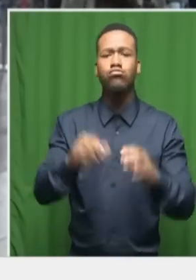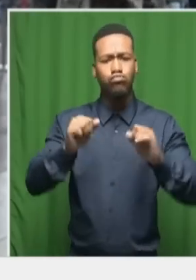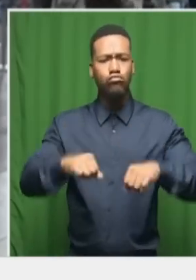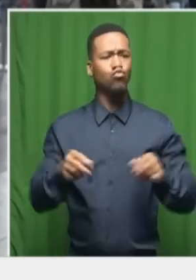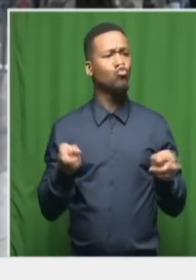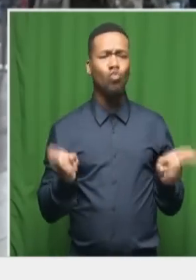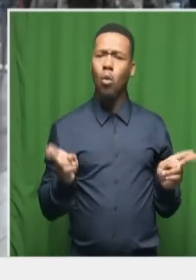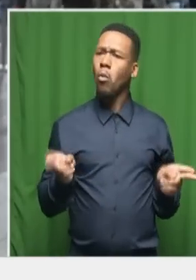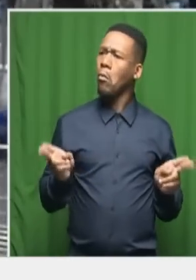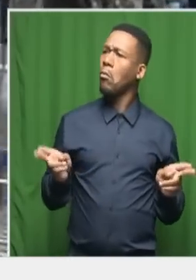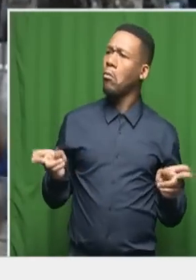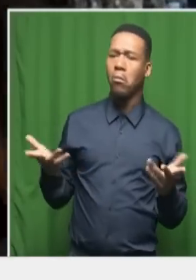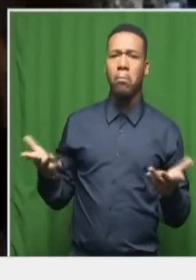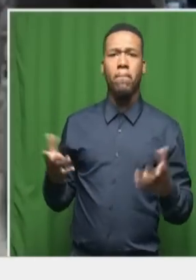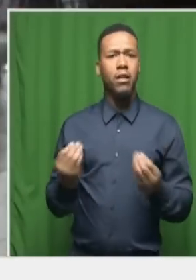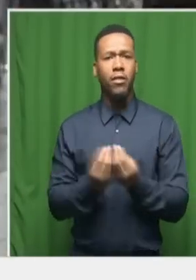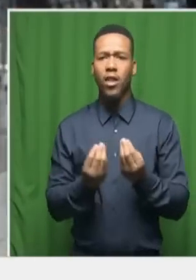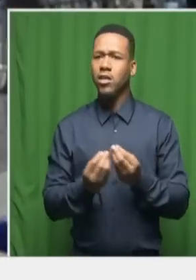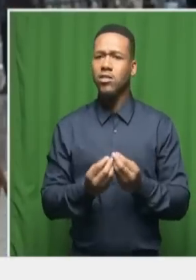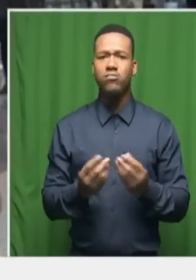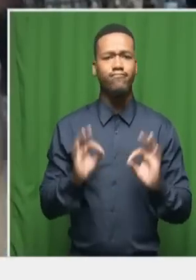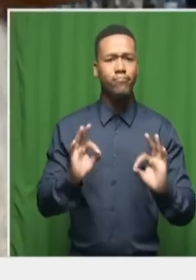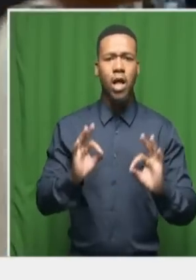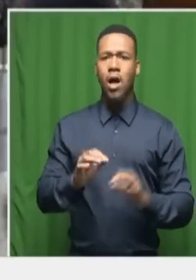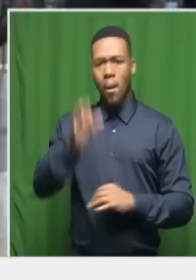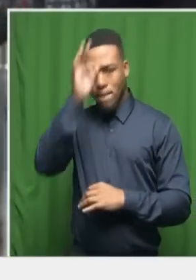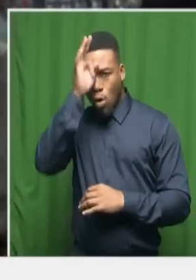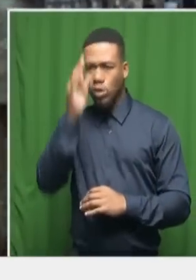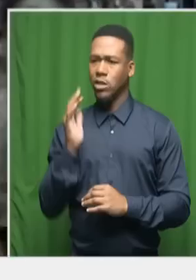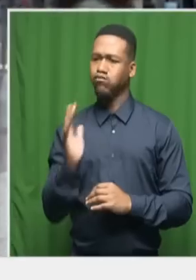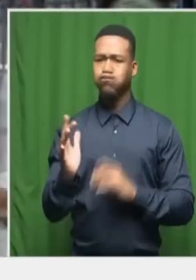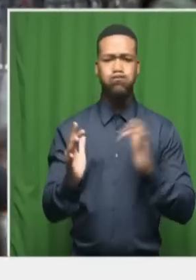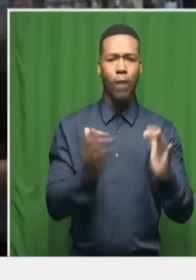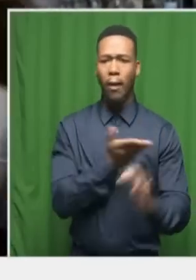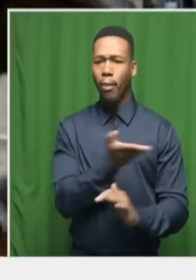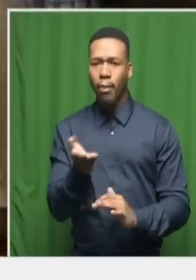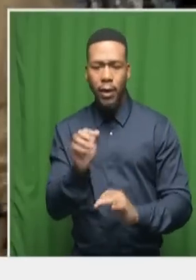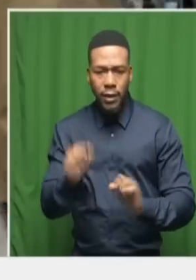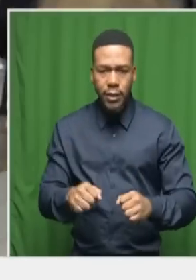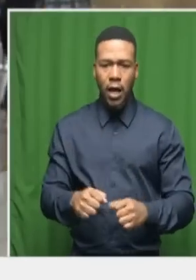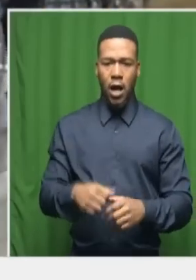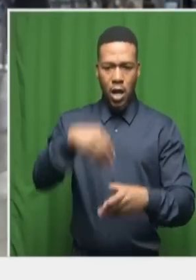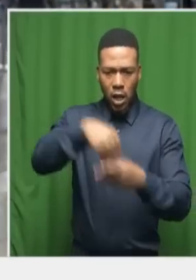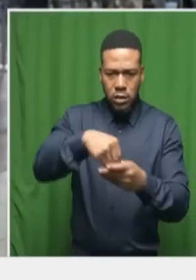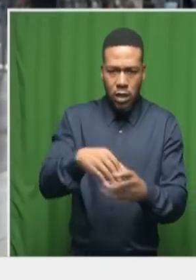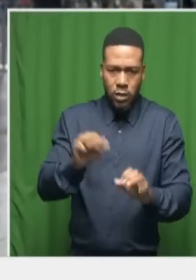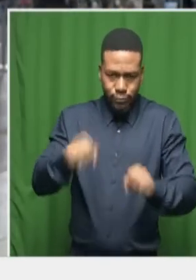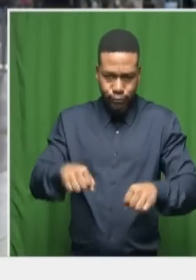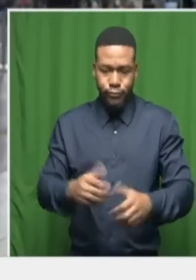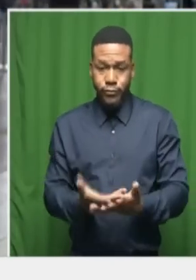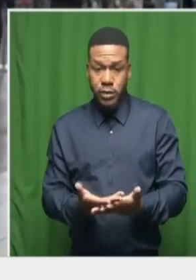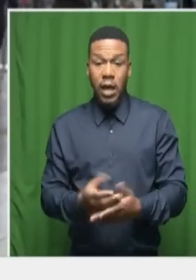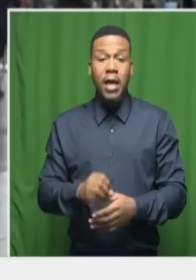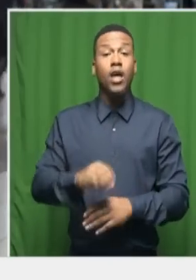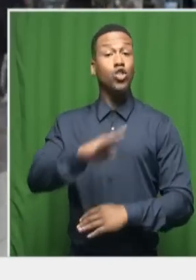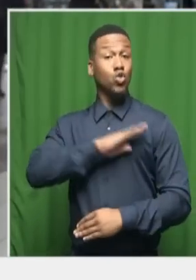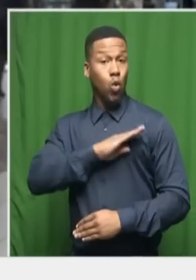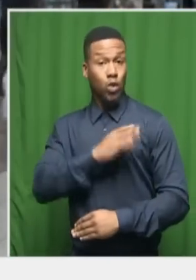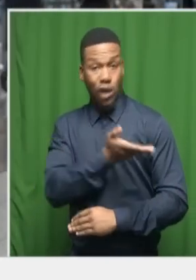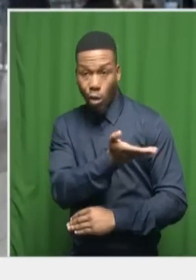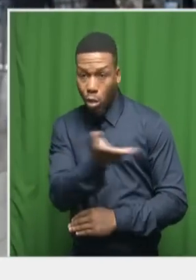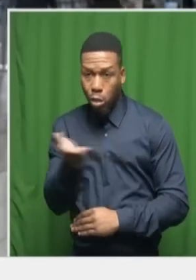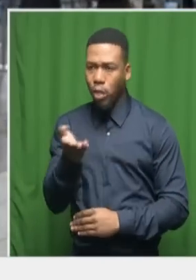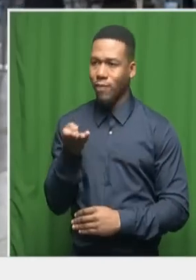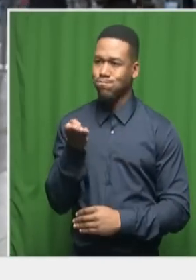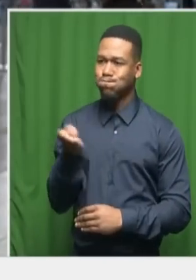are moving here. There are police officials that are on standby from outside and inside. There are also SANDF officials